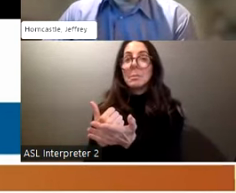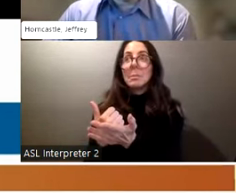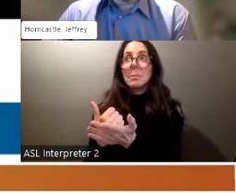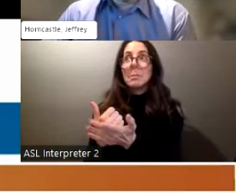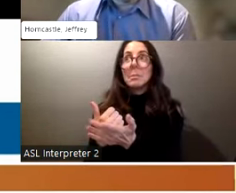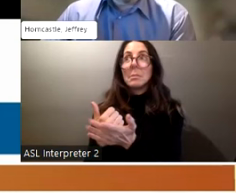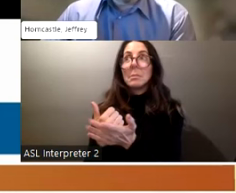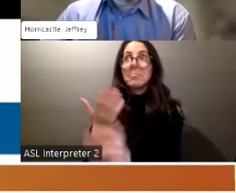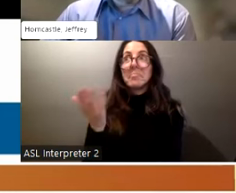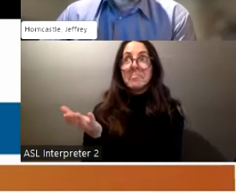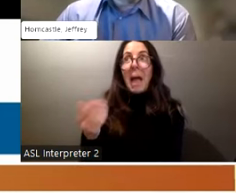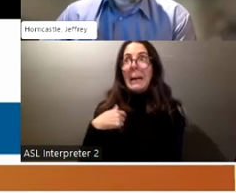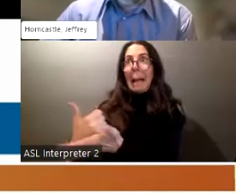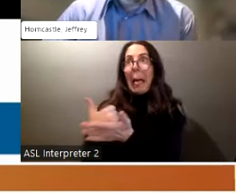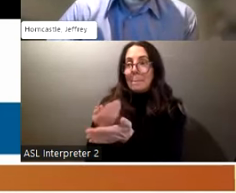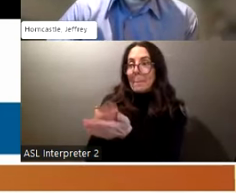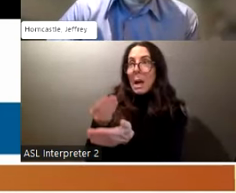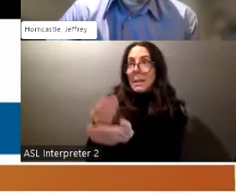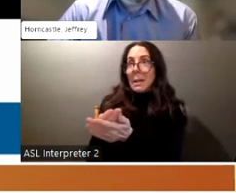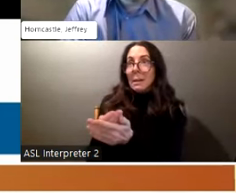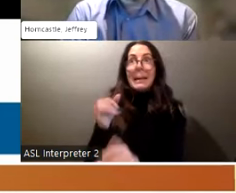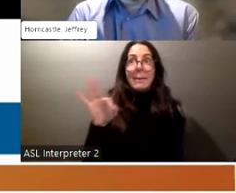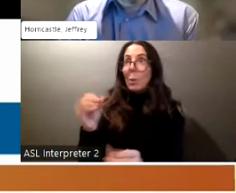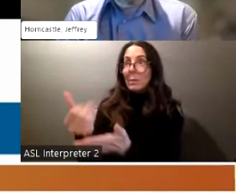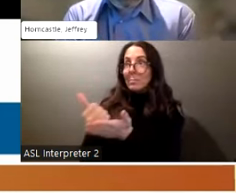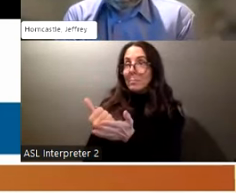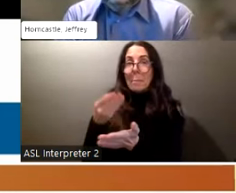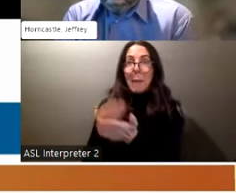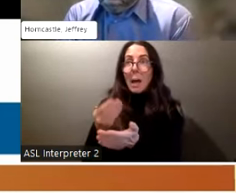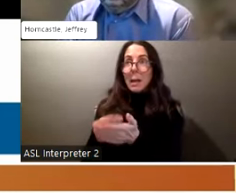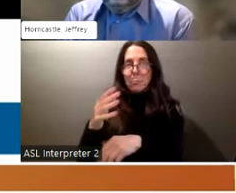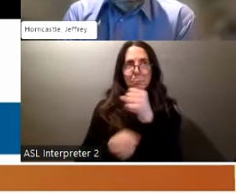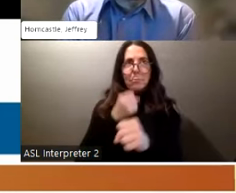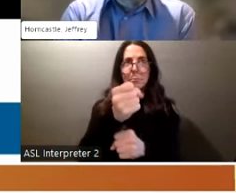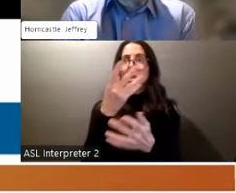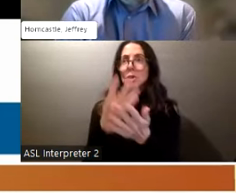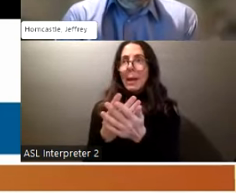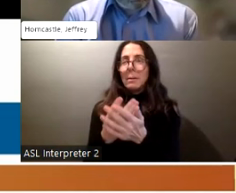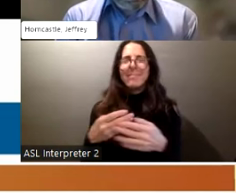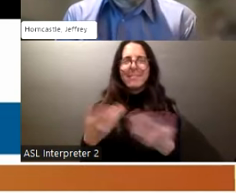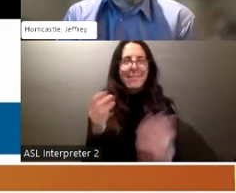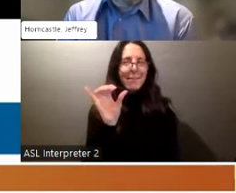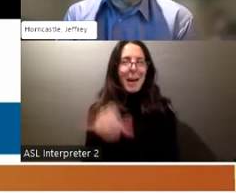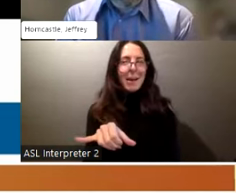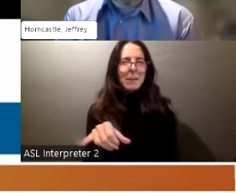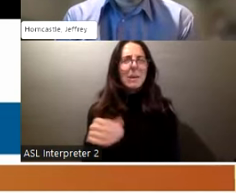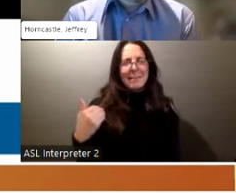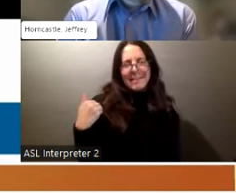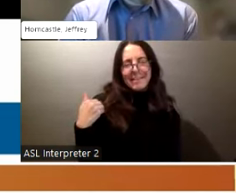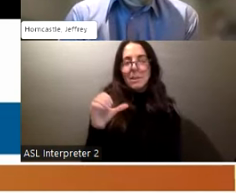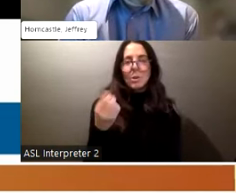don't, they need bail money right away, or they'll be going to jail, right? So of course, I think Chris touched on this a little